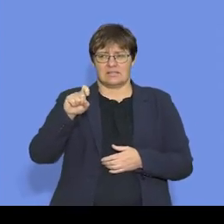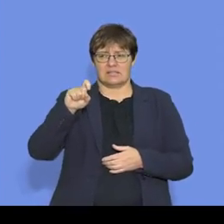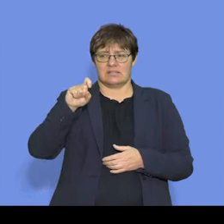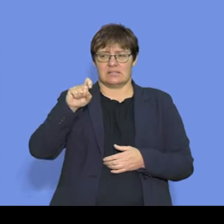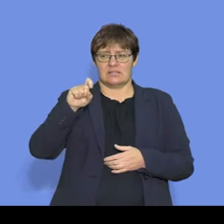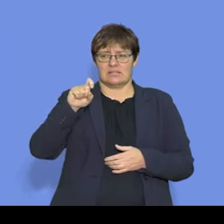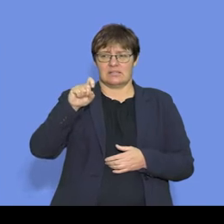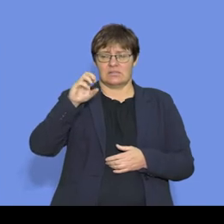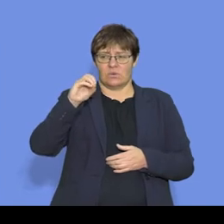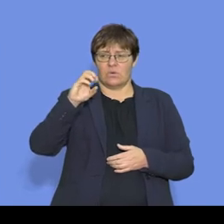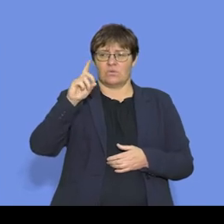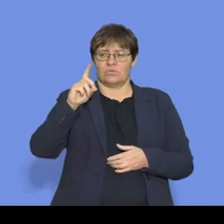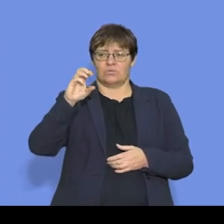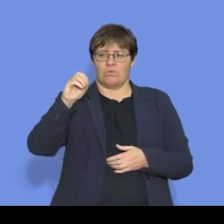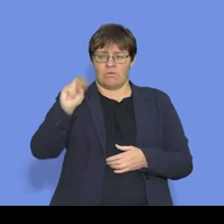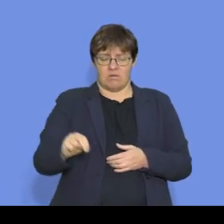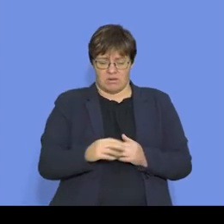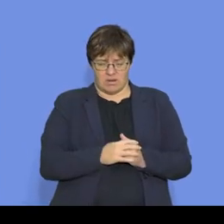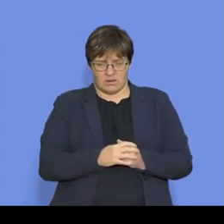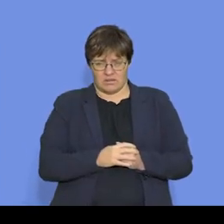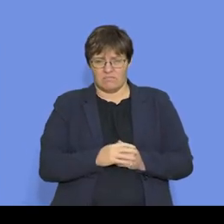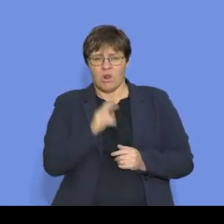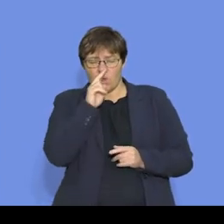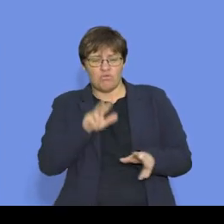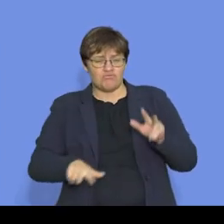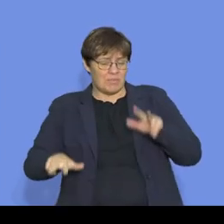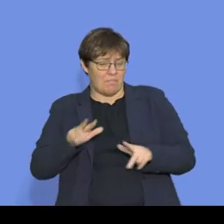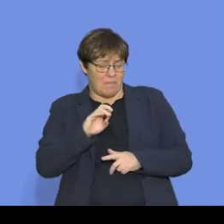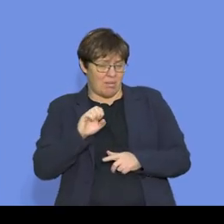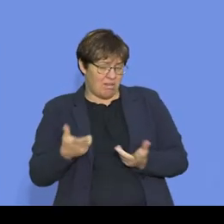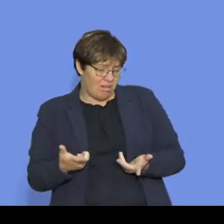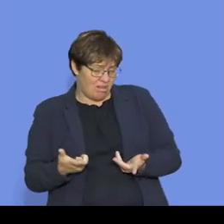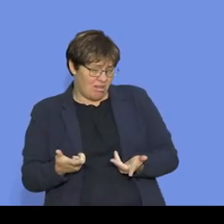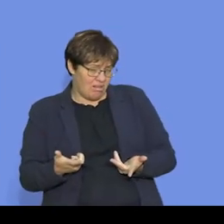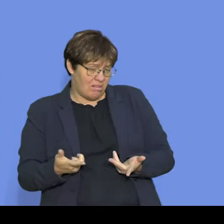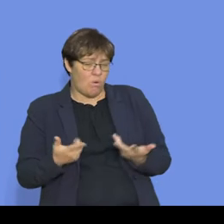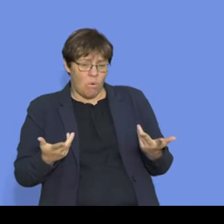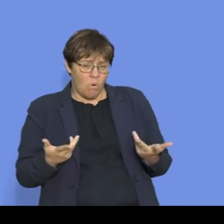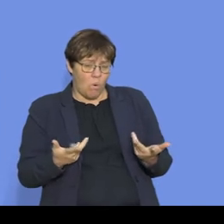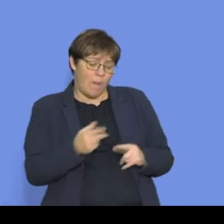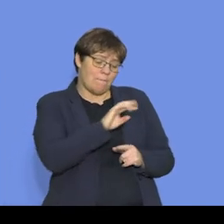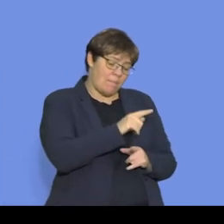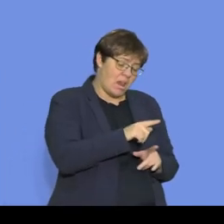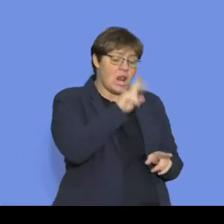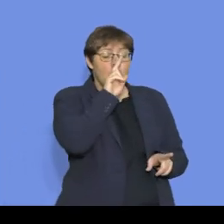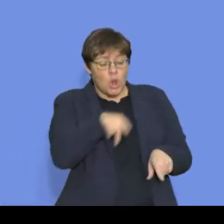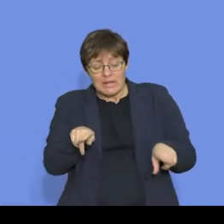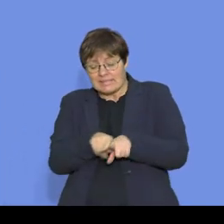a reptile-like mammal or a mammal-like